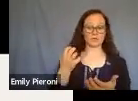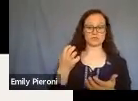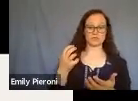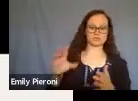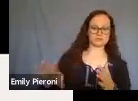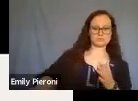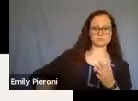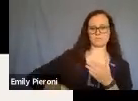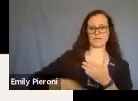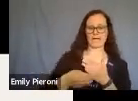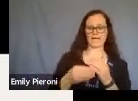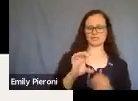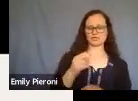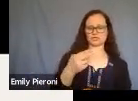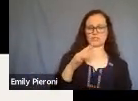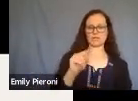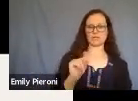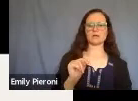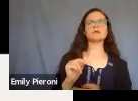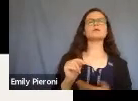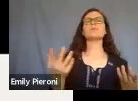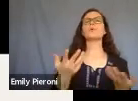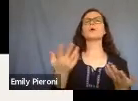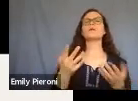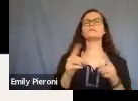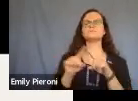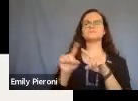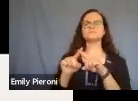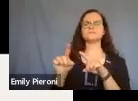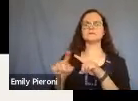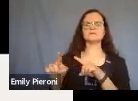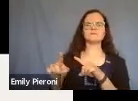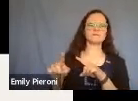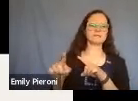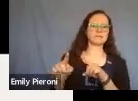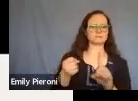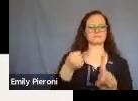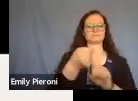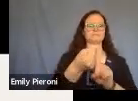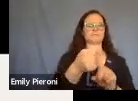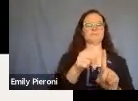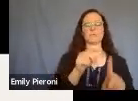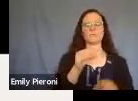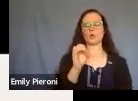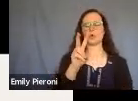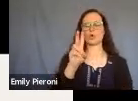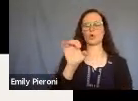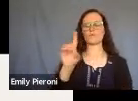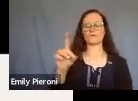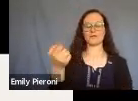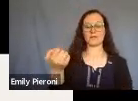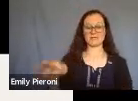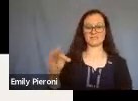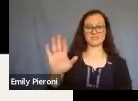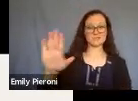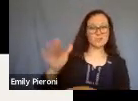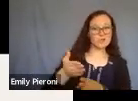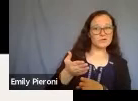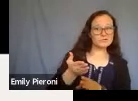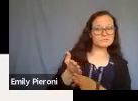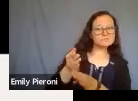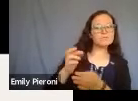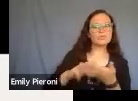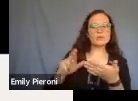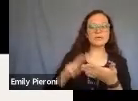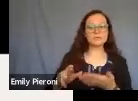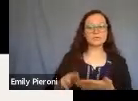what are the ways that coronavirus has impacted your work, whether it's research or other fields of work. If you